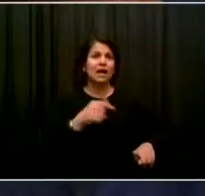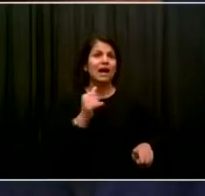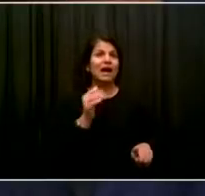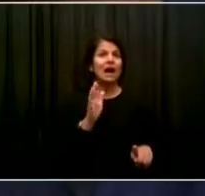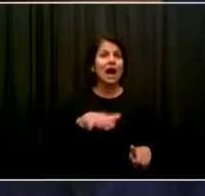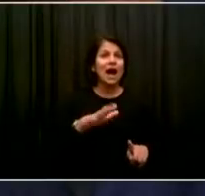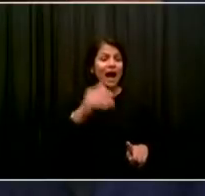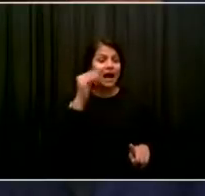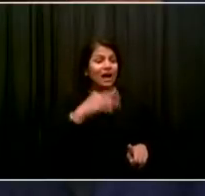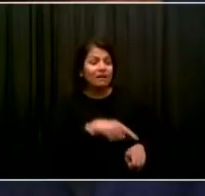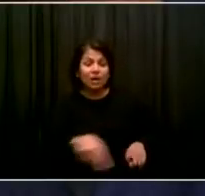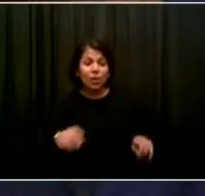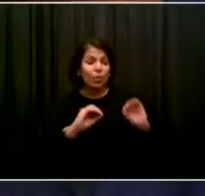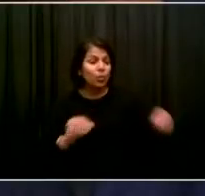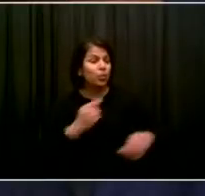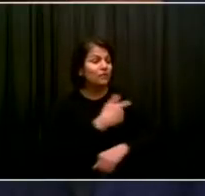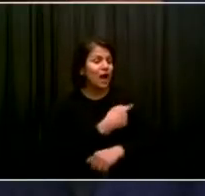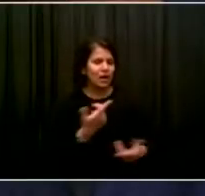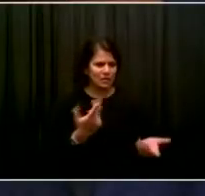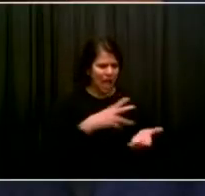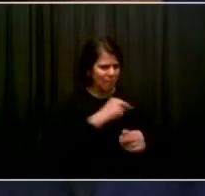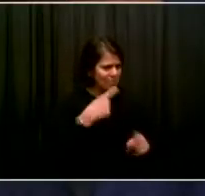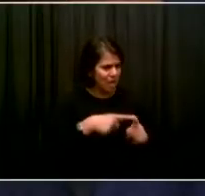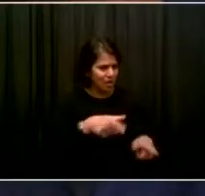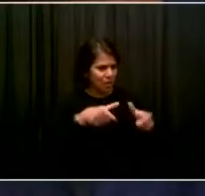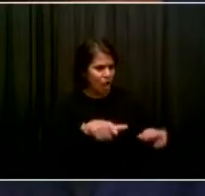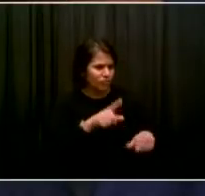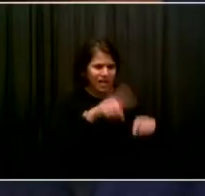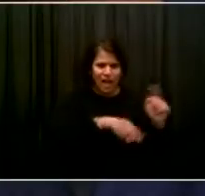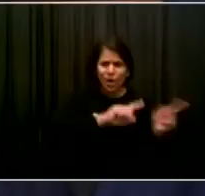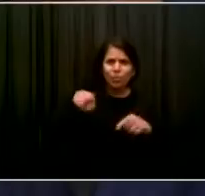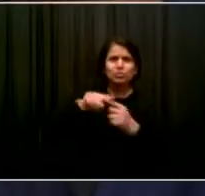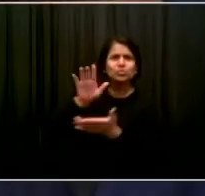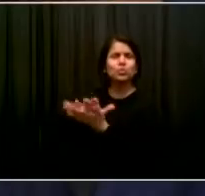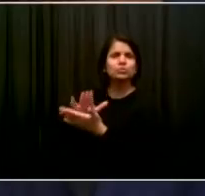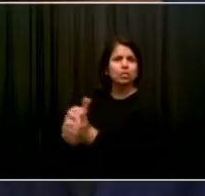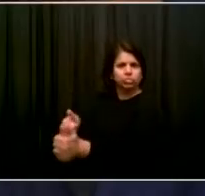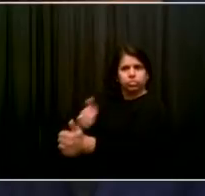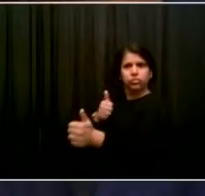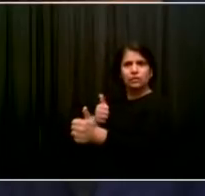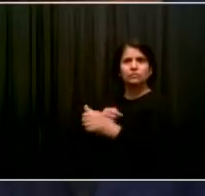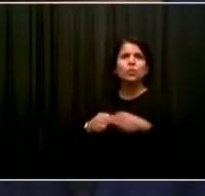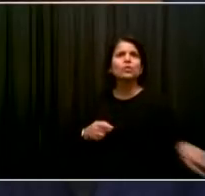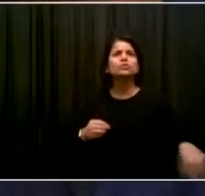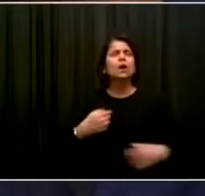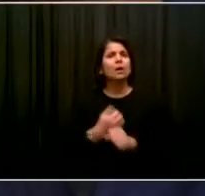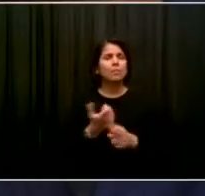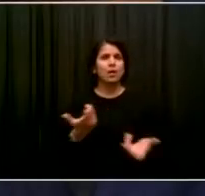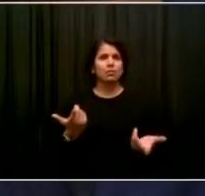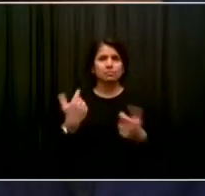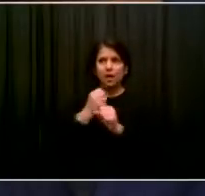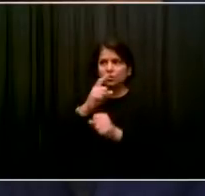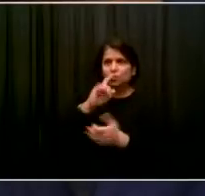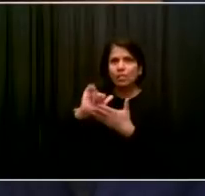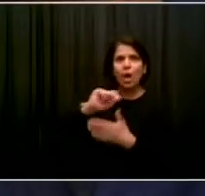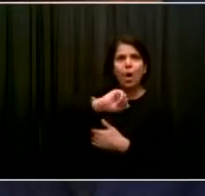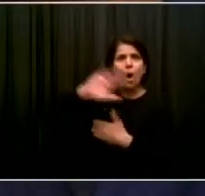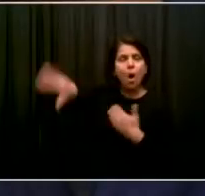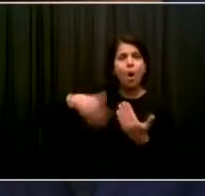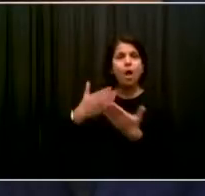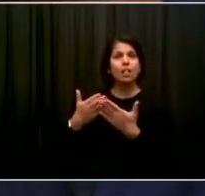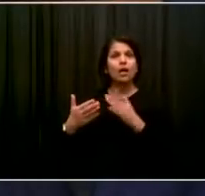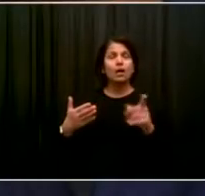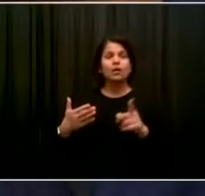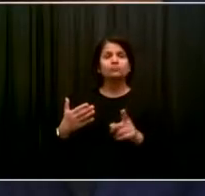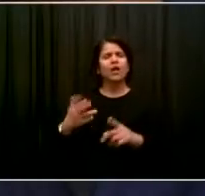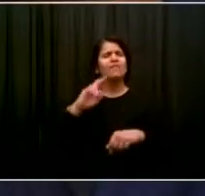positive cases. But of course, we're concerned about all of New Yorkers. We know that COVID has impacted us all. And those